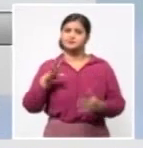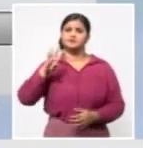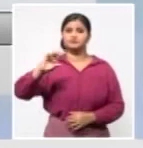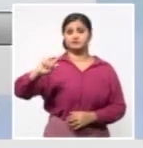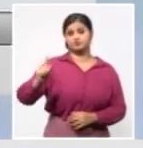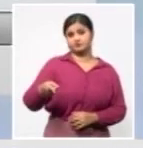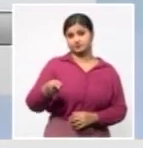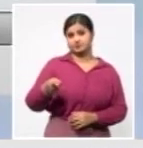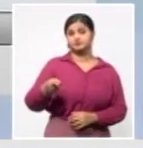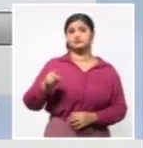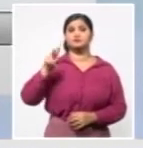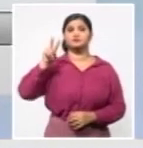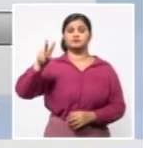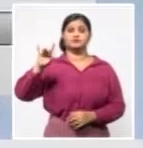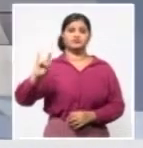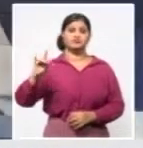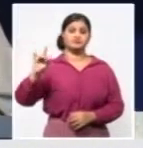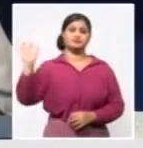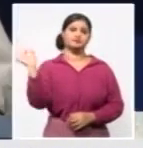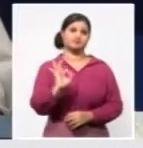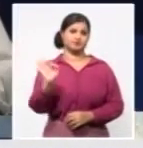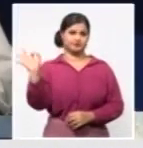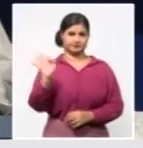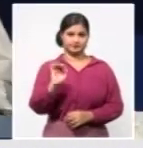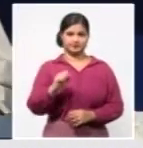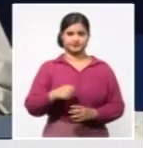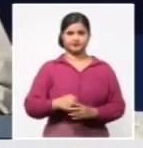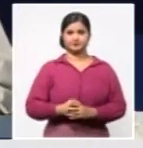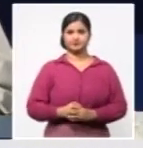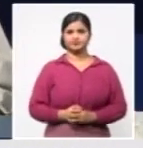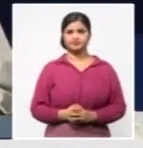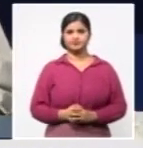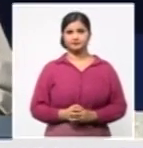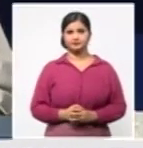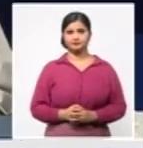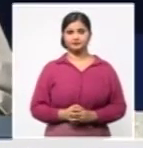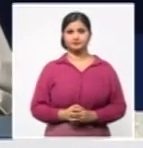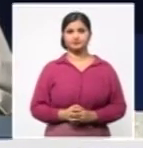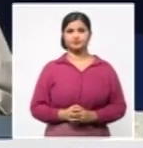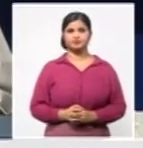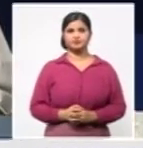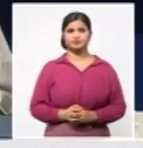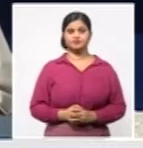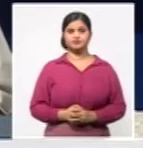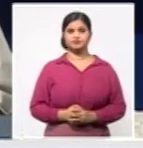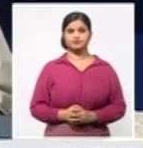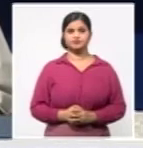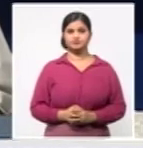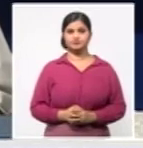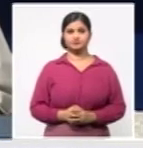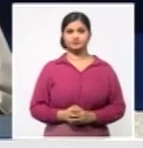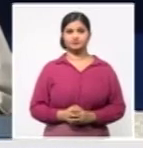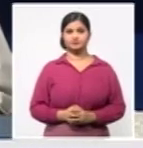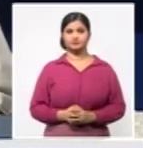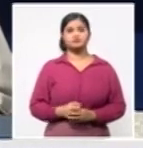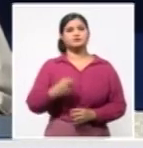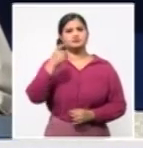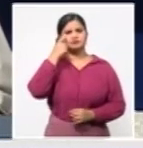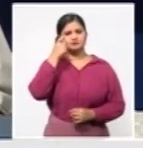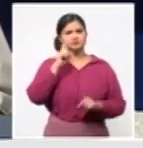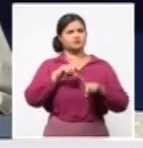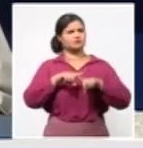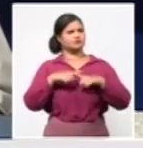fatalities, for a total of 134,8 814 deaths. Brazil follows